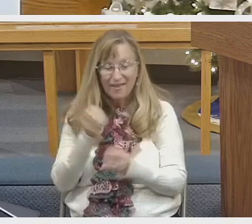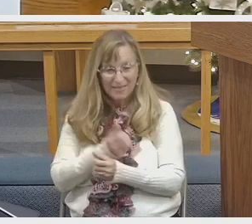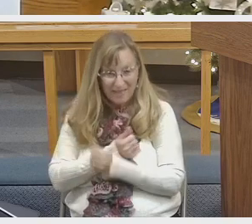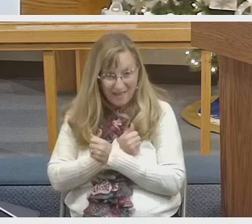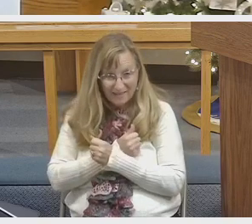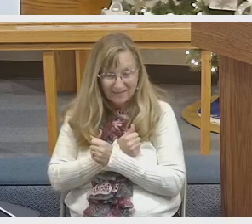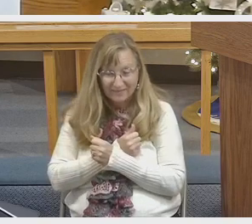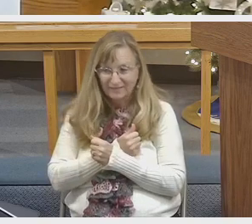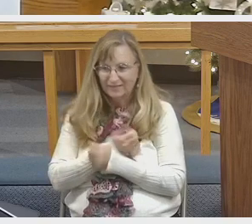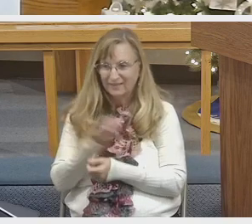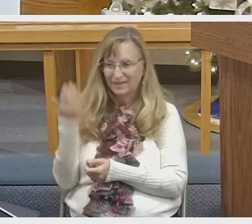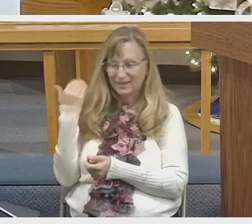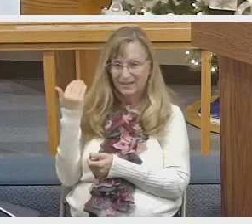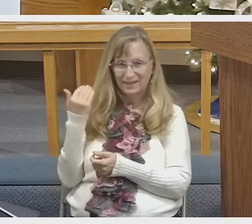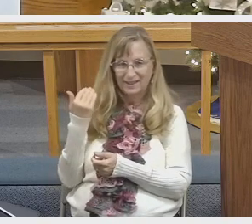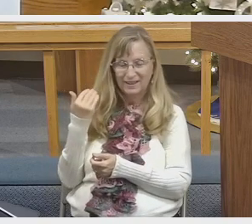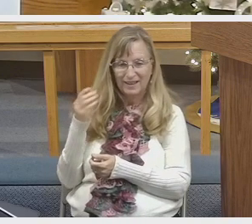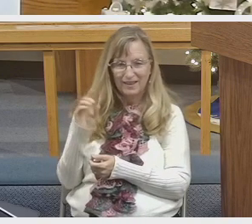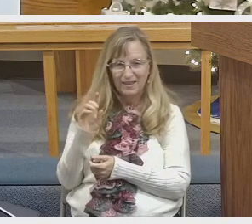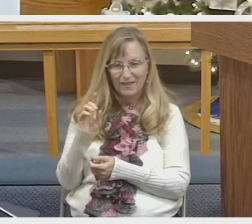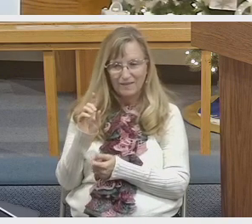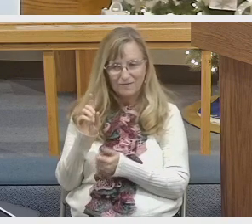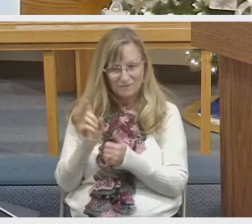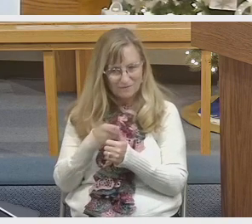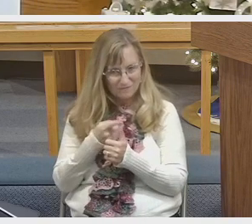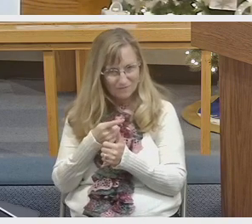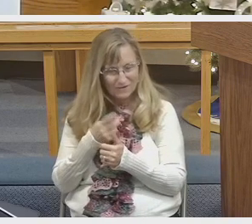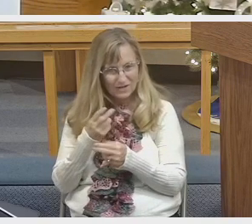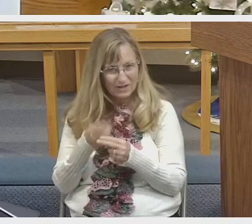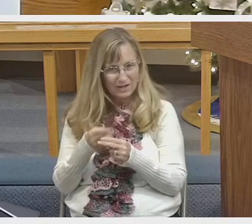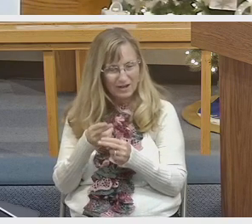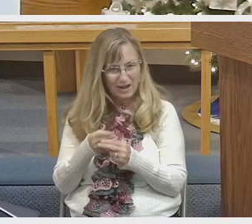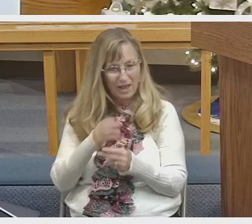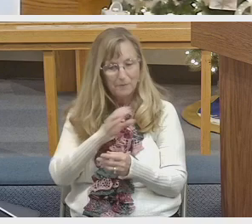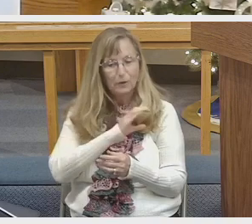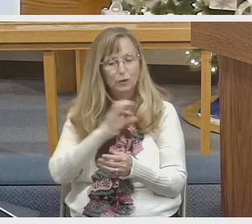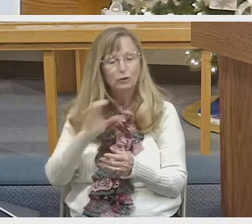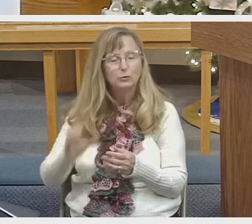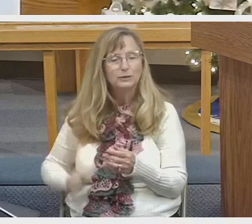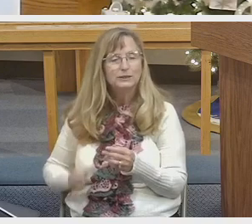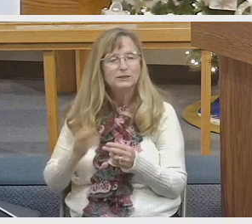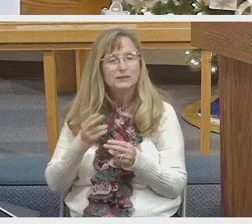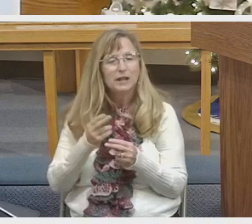Do you know that they used to call your first name your Christian name?